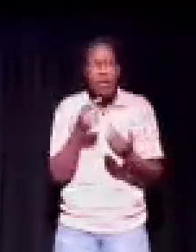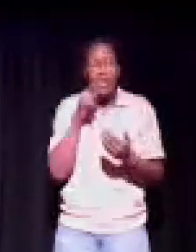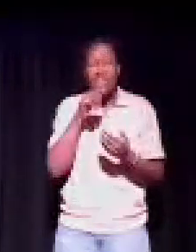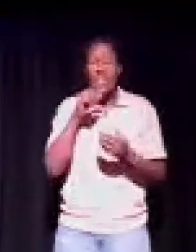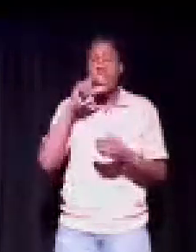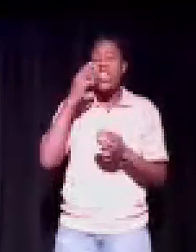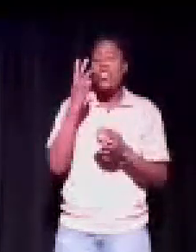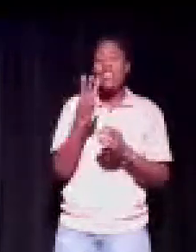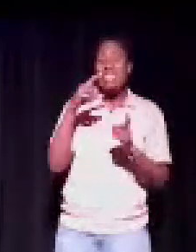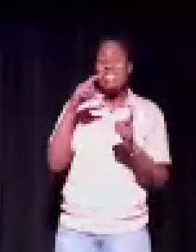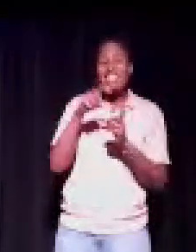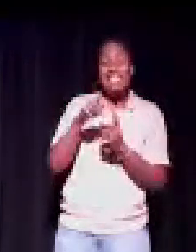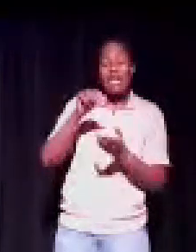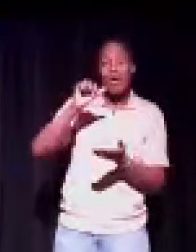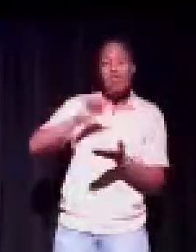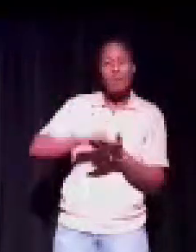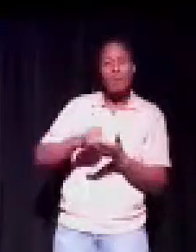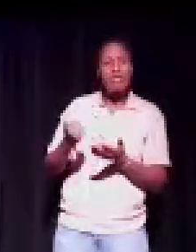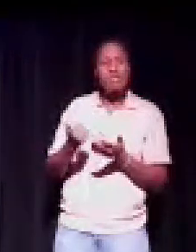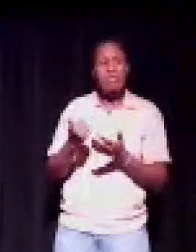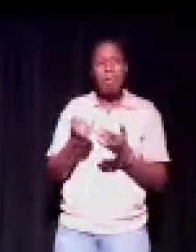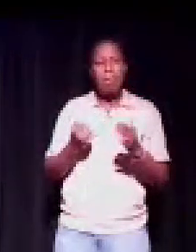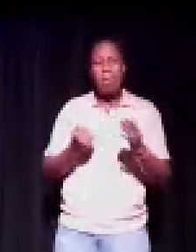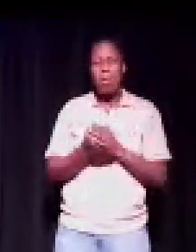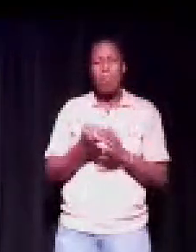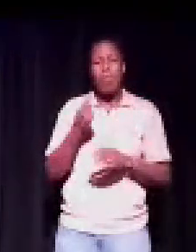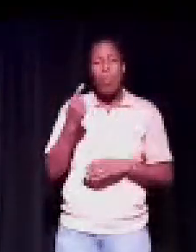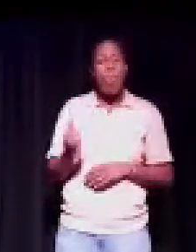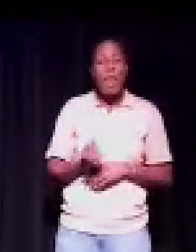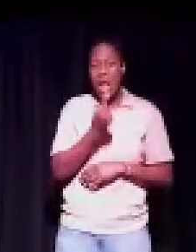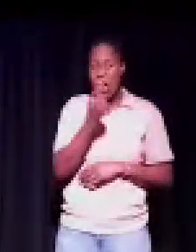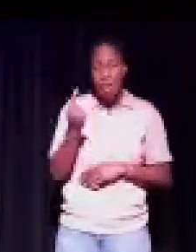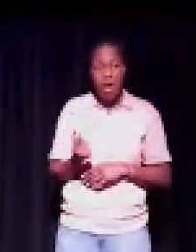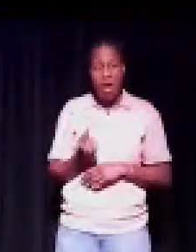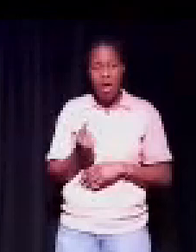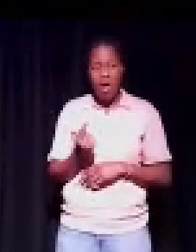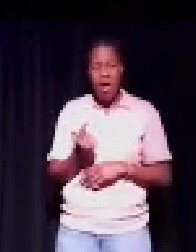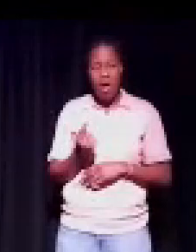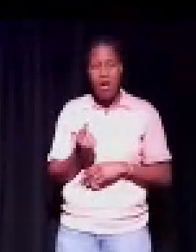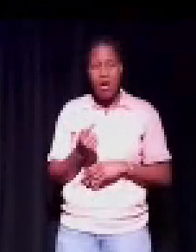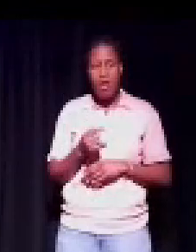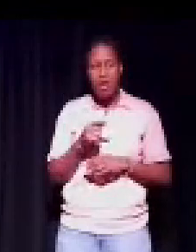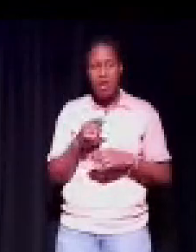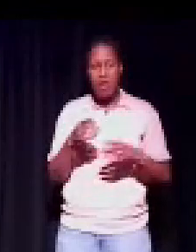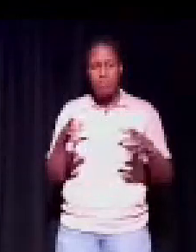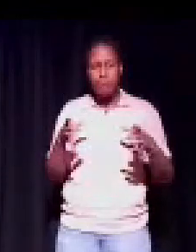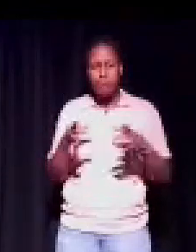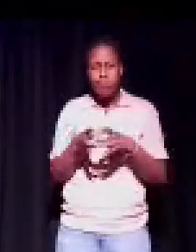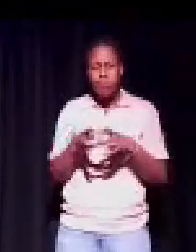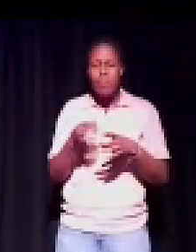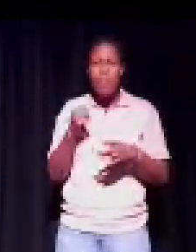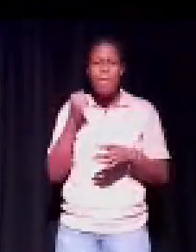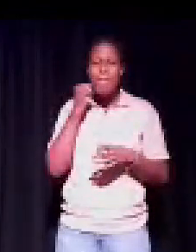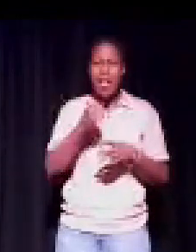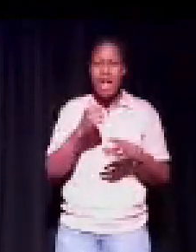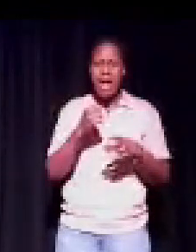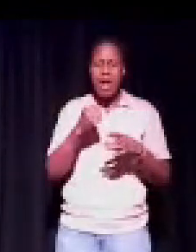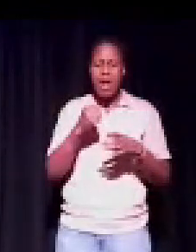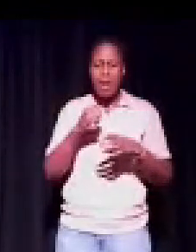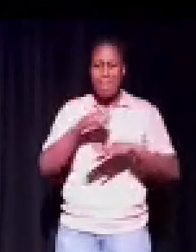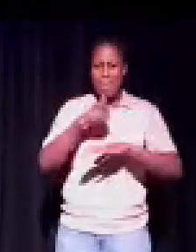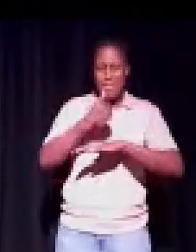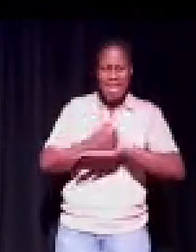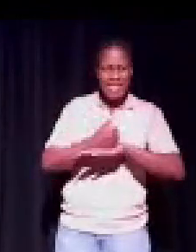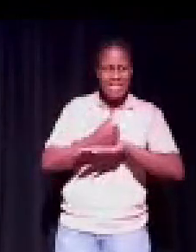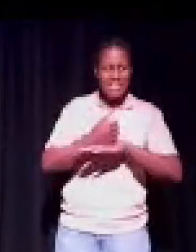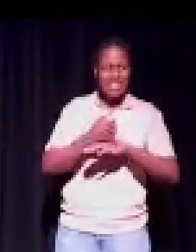out. Something that 3D prints in an hour. It's a little black base, maybe